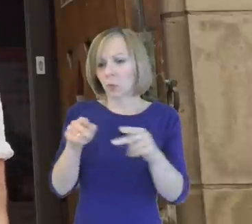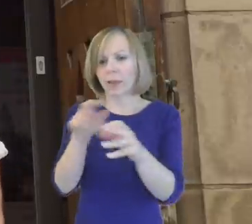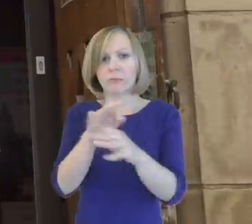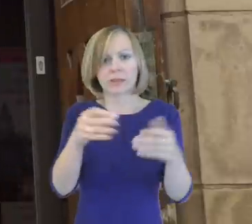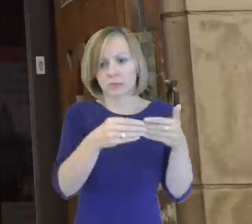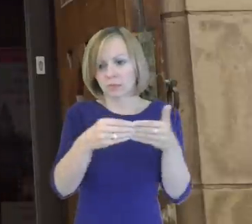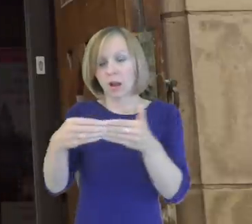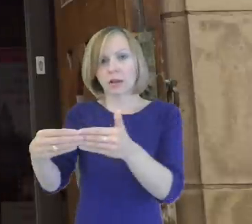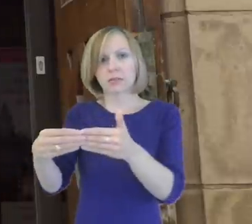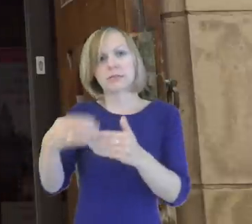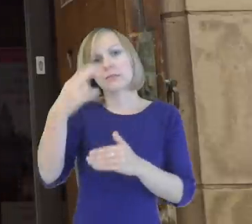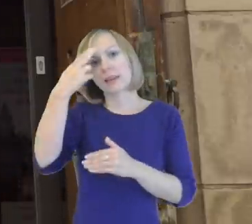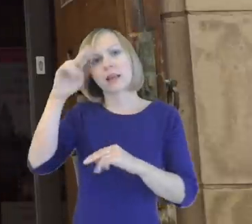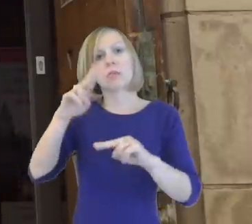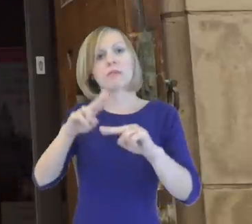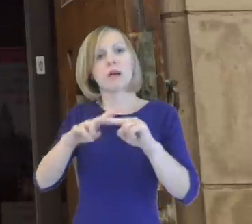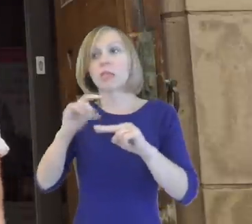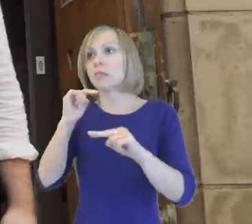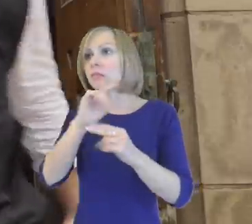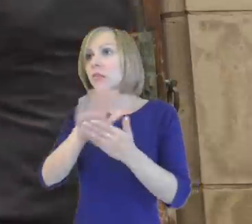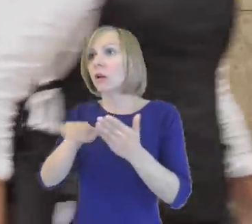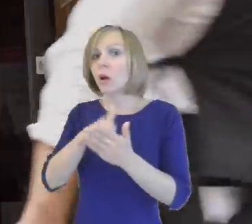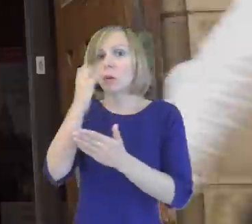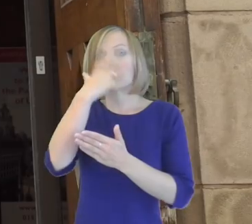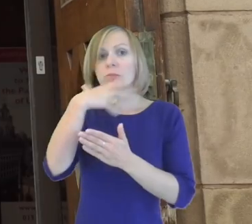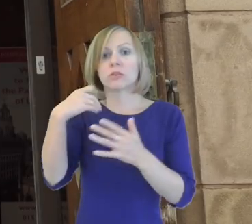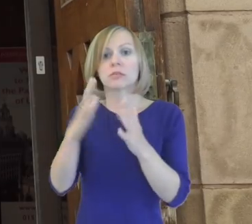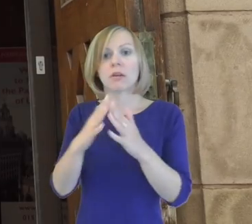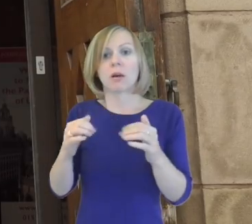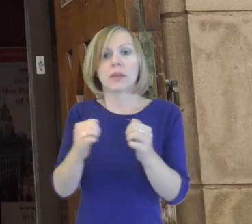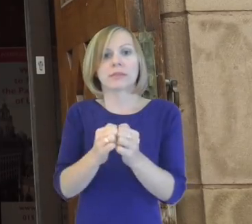name of the Father, and of the Son, and of the Holy Ghost. Amen.